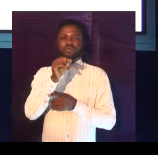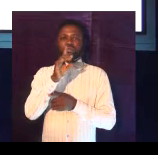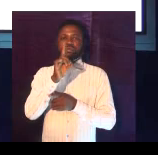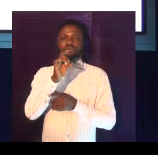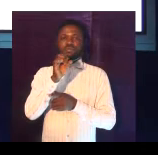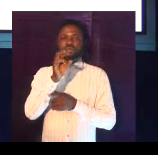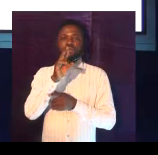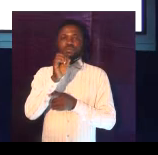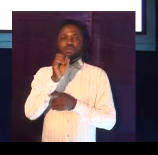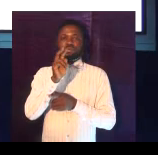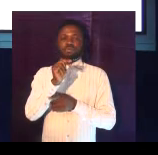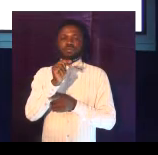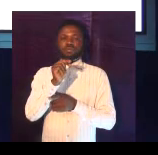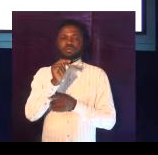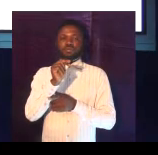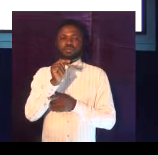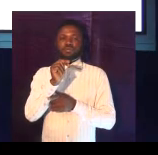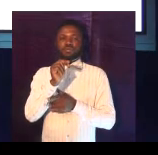Tetrahedron.